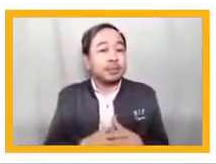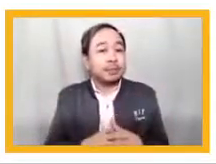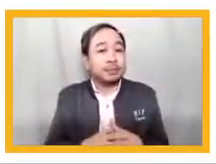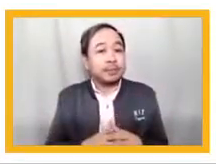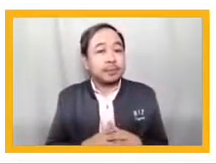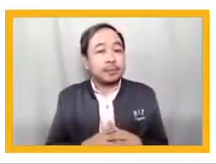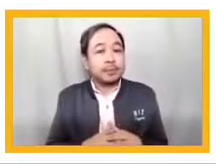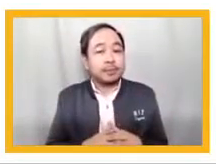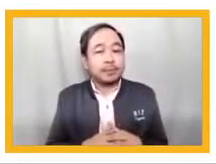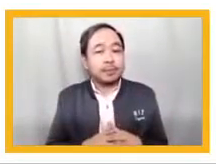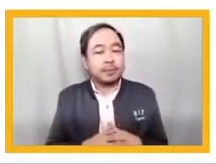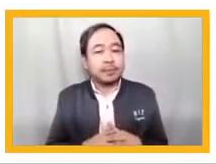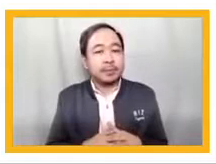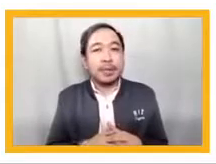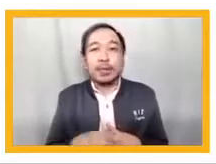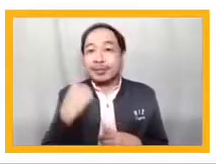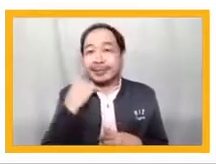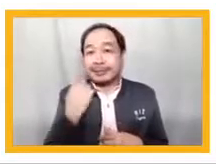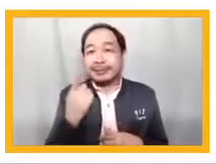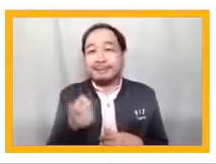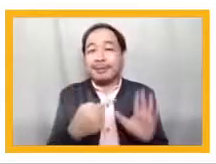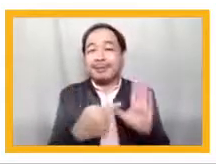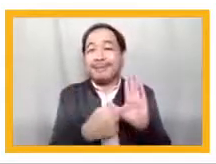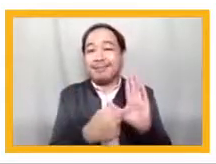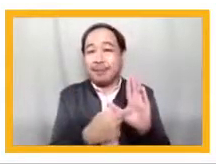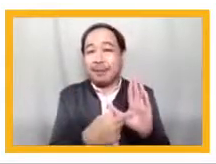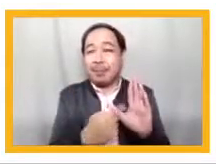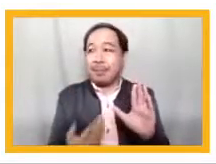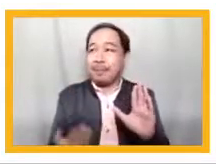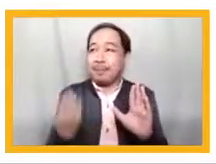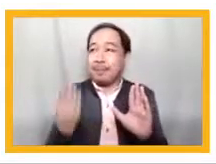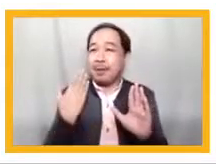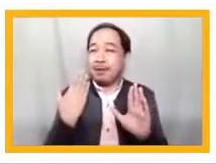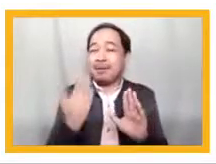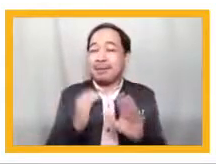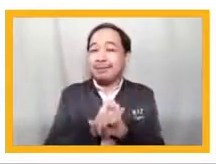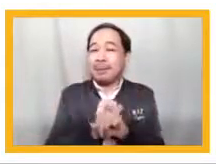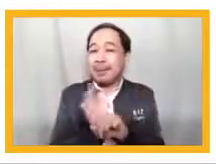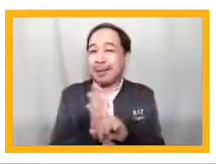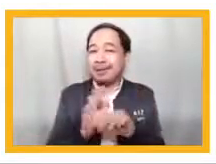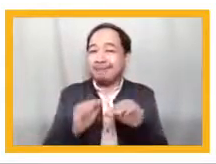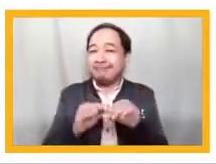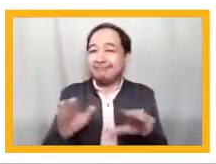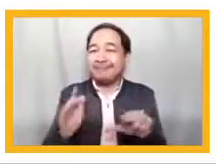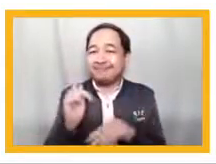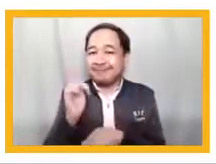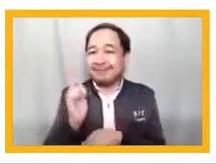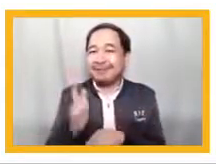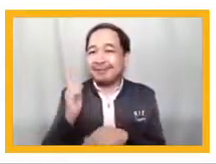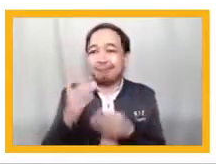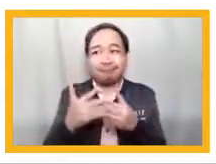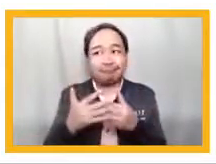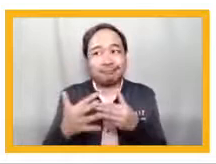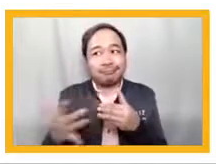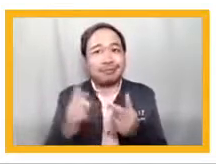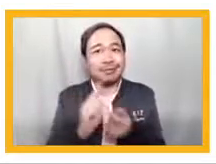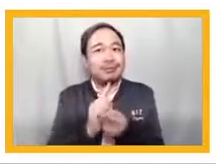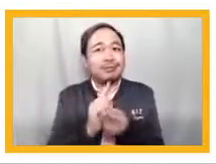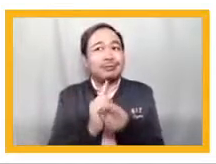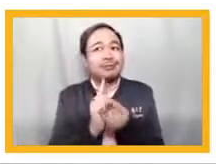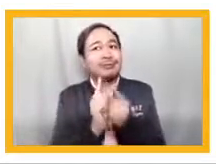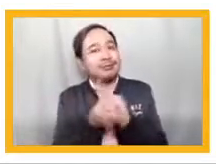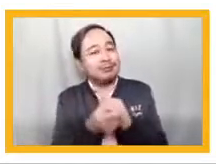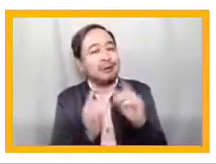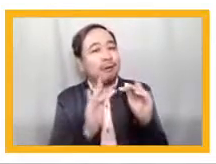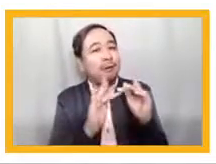what you call from the examples when we started the pandemic, going through online courses, we were just